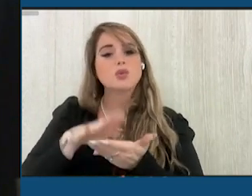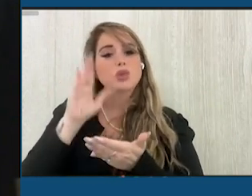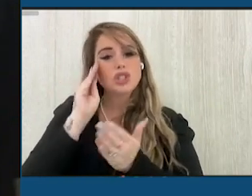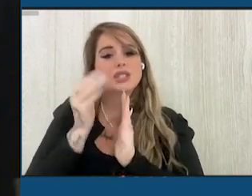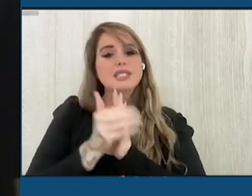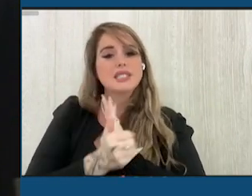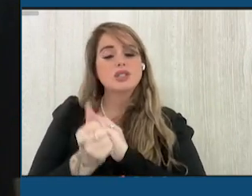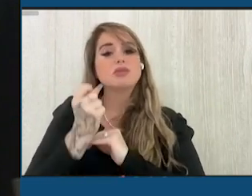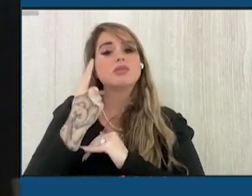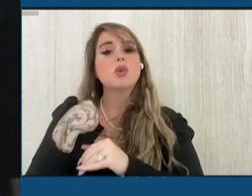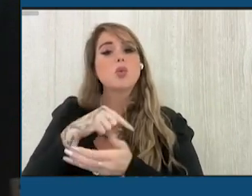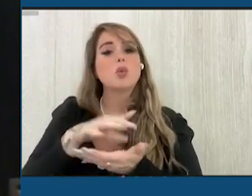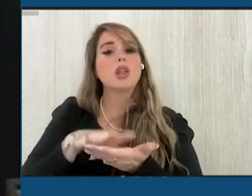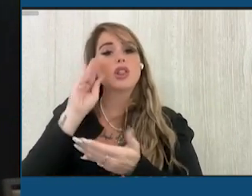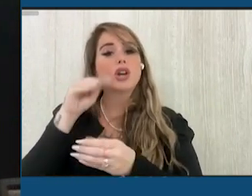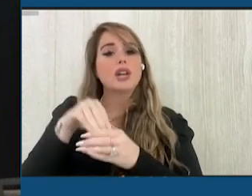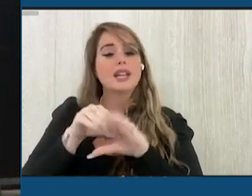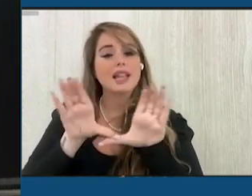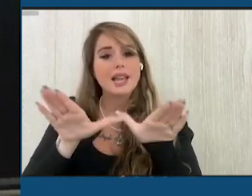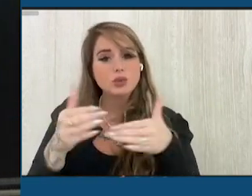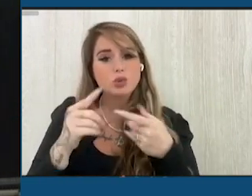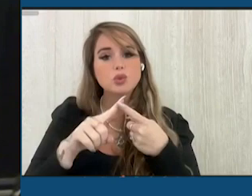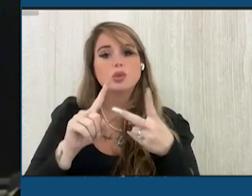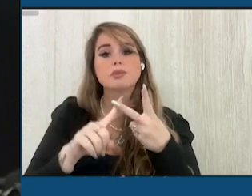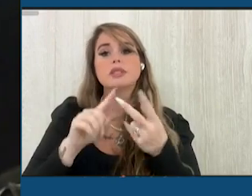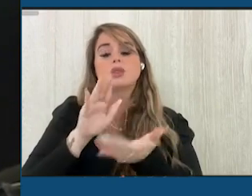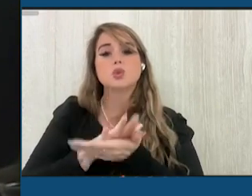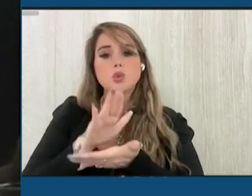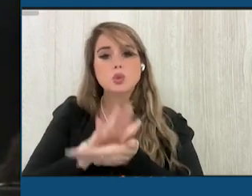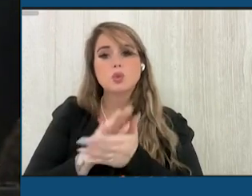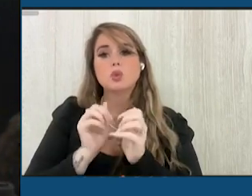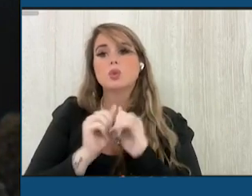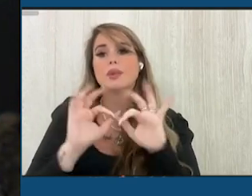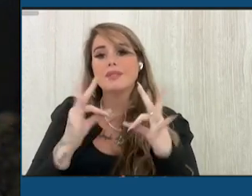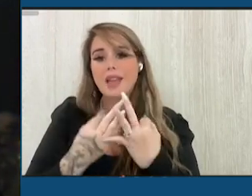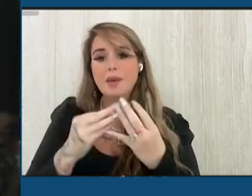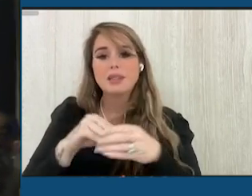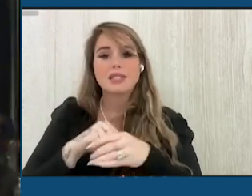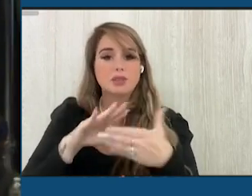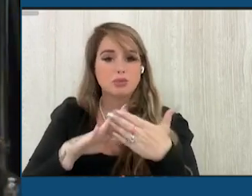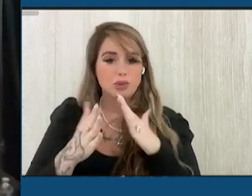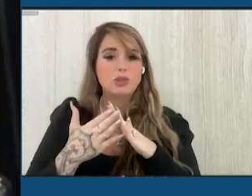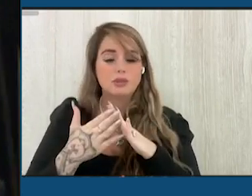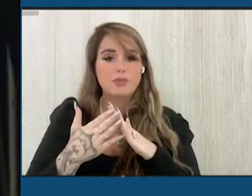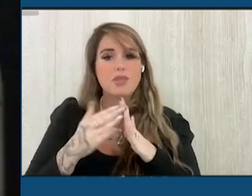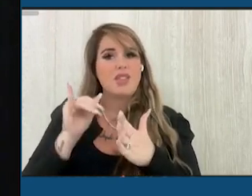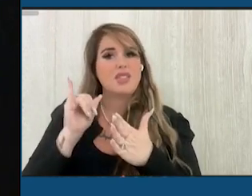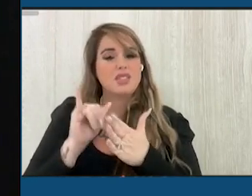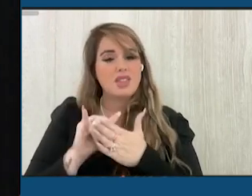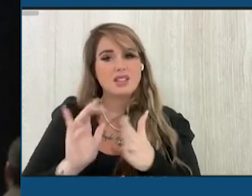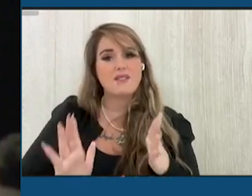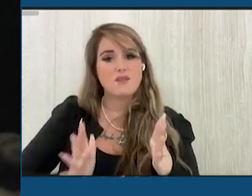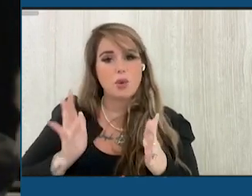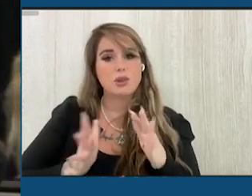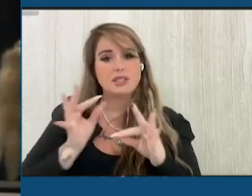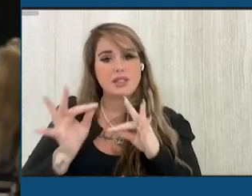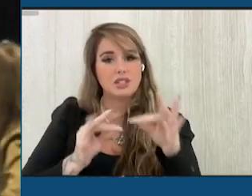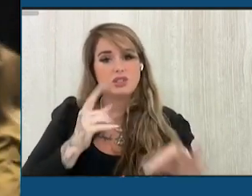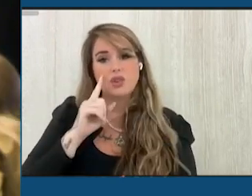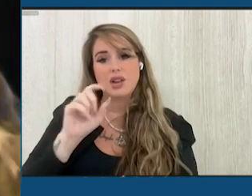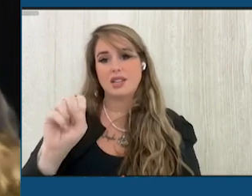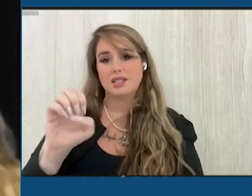them in classrooms, in schools, with our families, and in our communities. And that's the formal definition of SEL. It's about